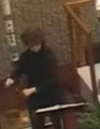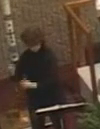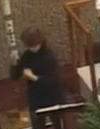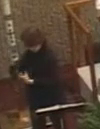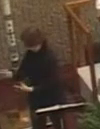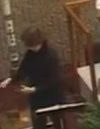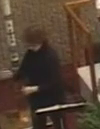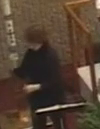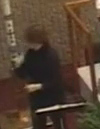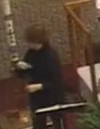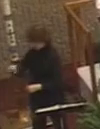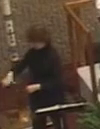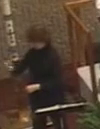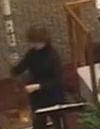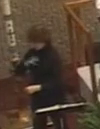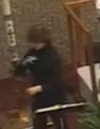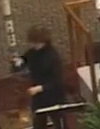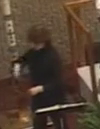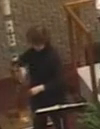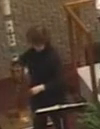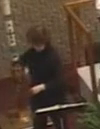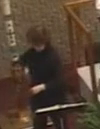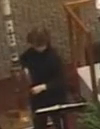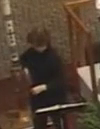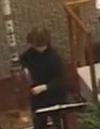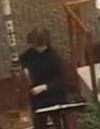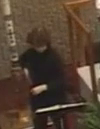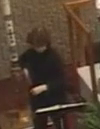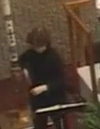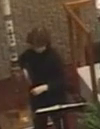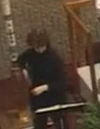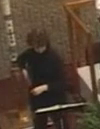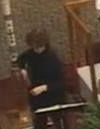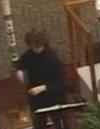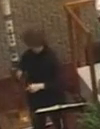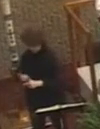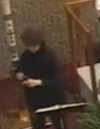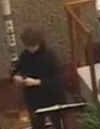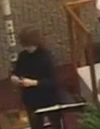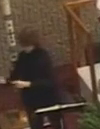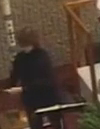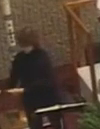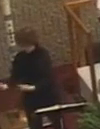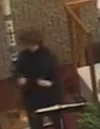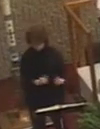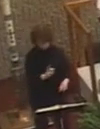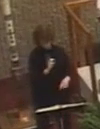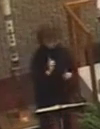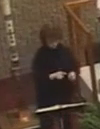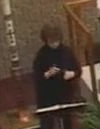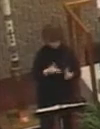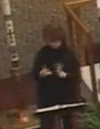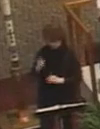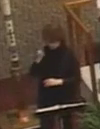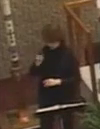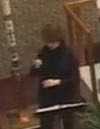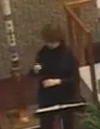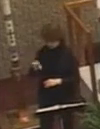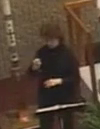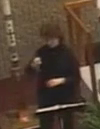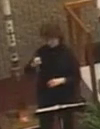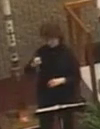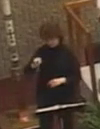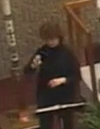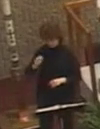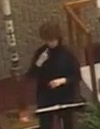Messiah," which is translated Christ. Then he brought him to Jesus. Jesus looked at him and